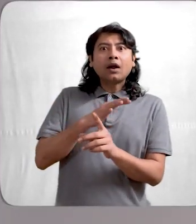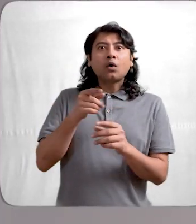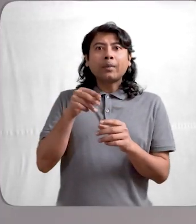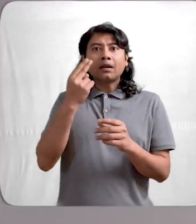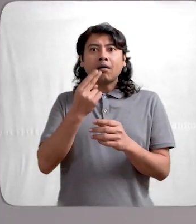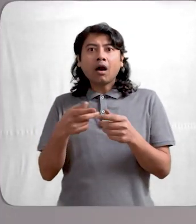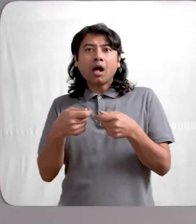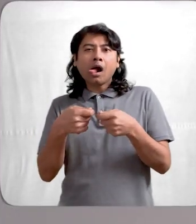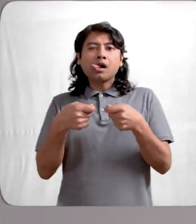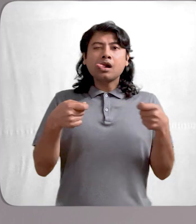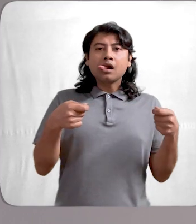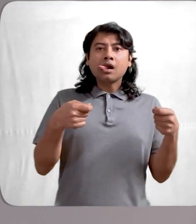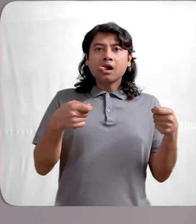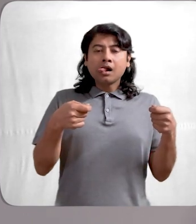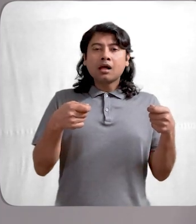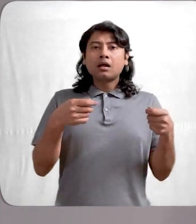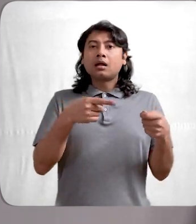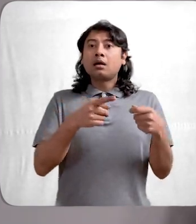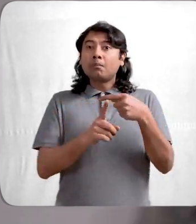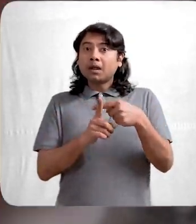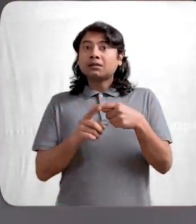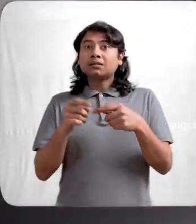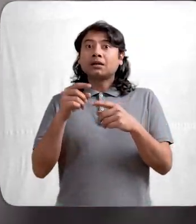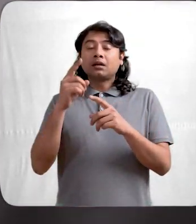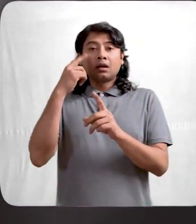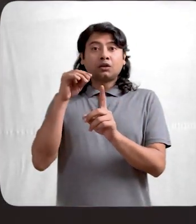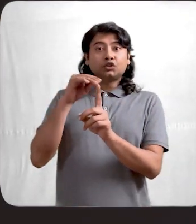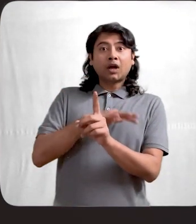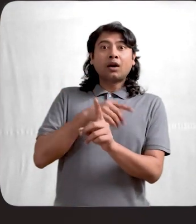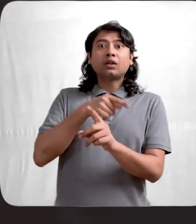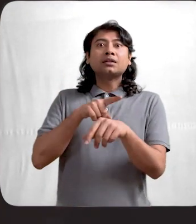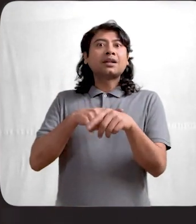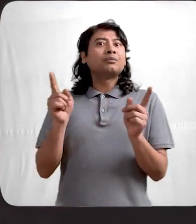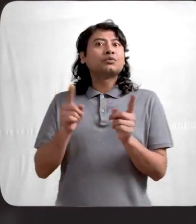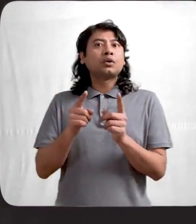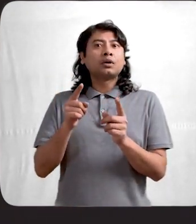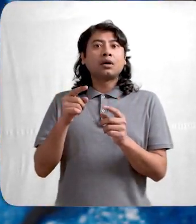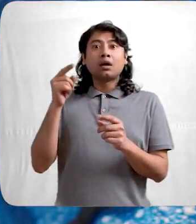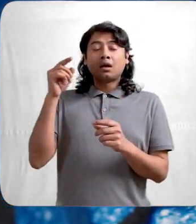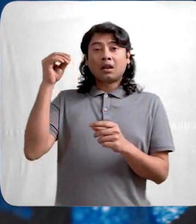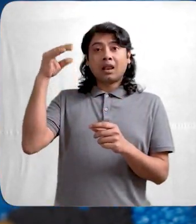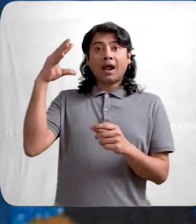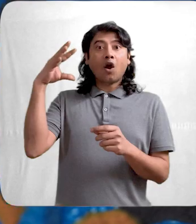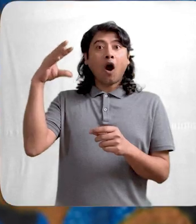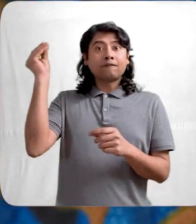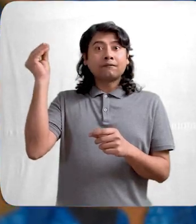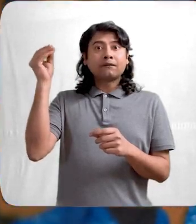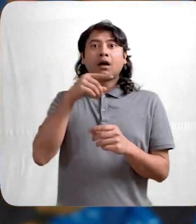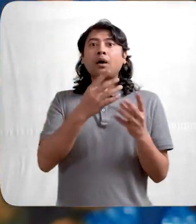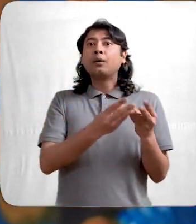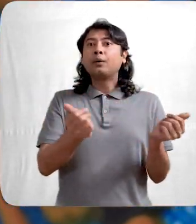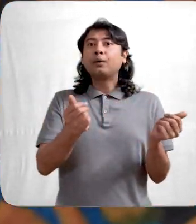important aspect of the work and an extension, and also shadow is ephemeral. Like you switch off the light, shadow is